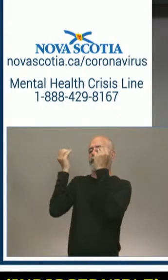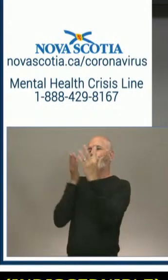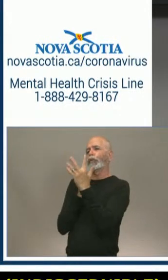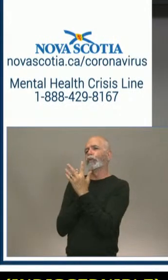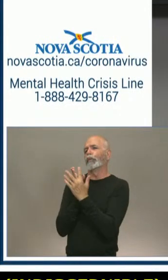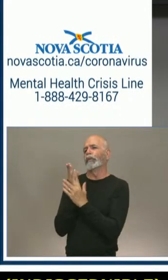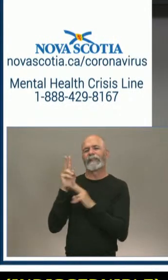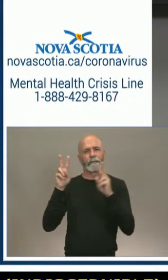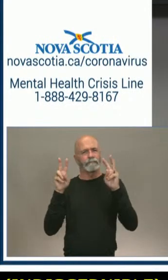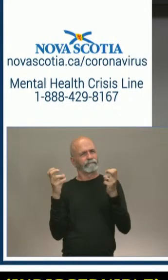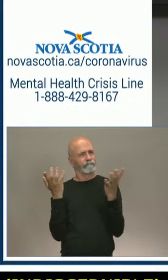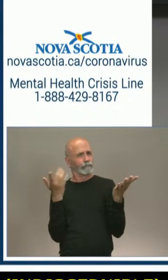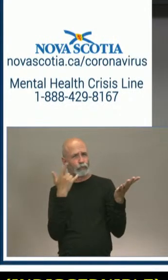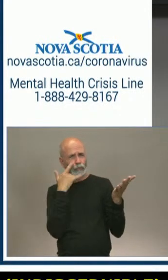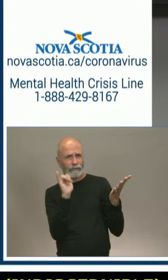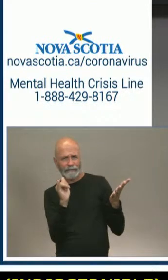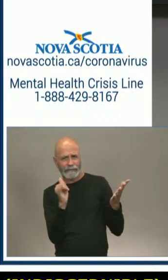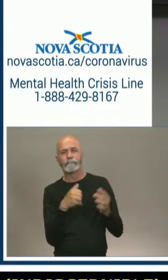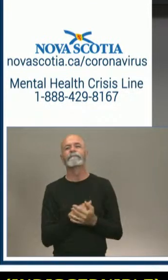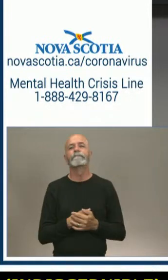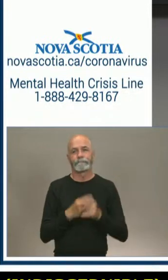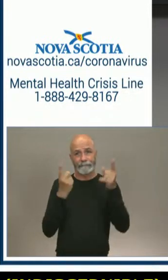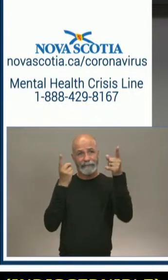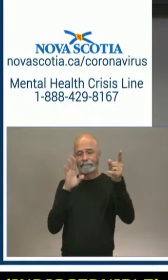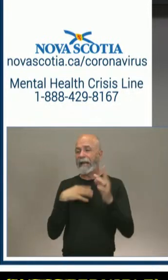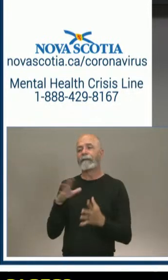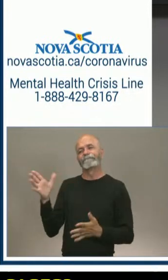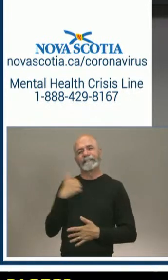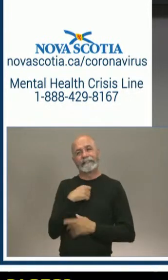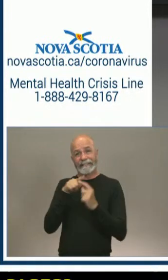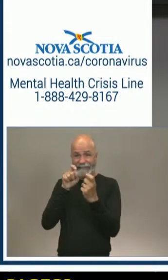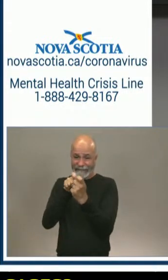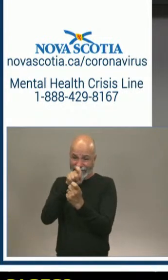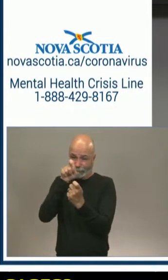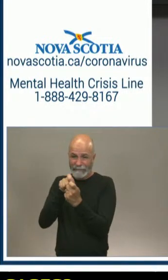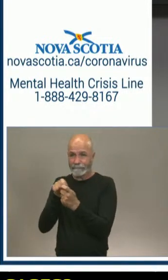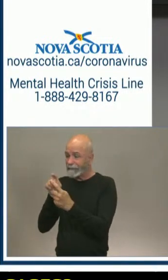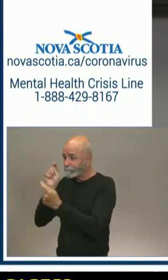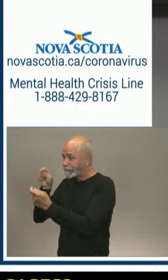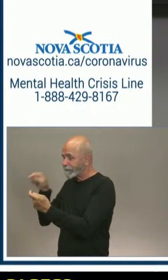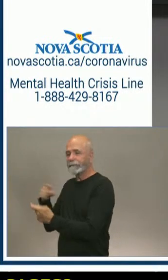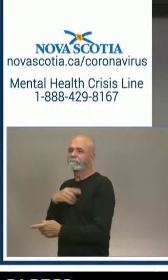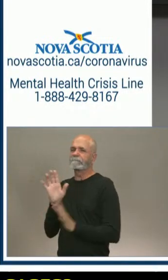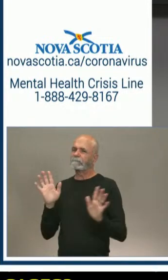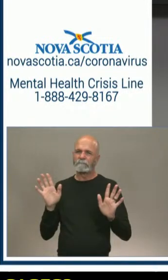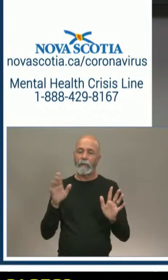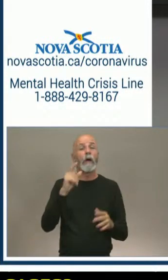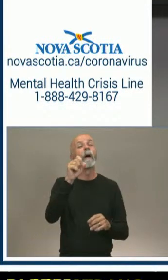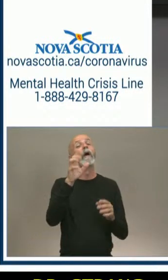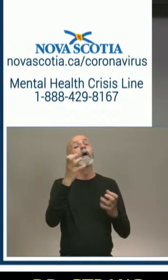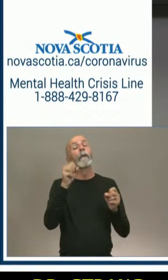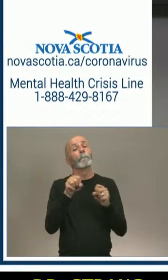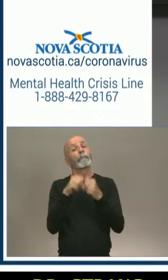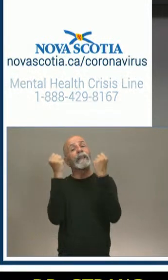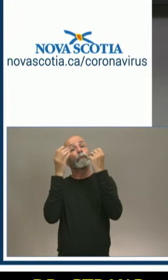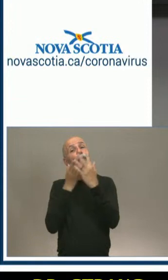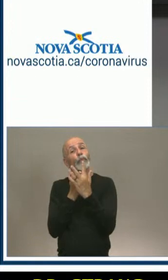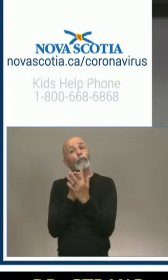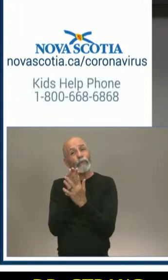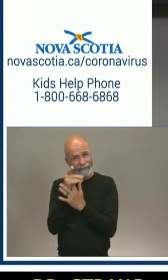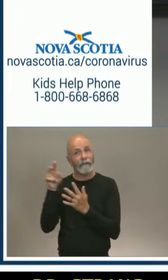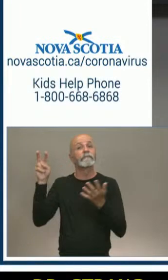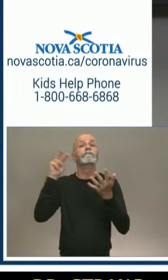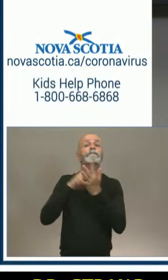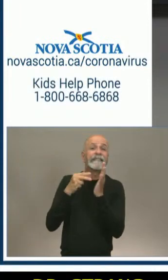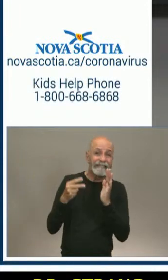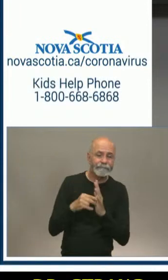but we now reporting weekly, and we have updated numbers in our release. So a breakthrough case is somebody that has been at